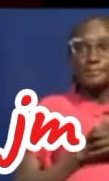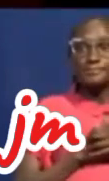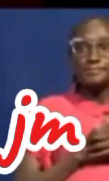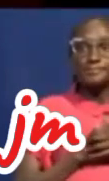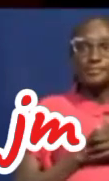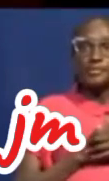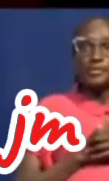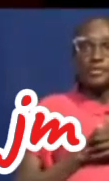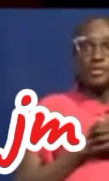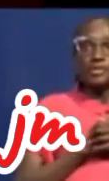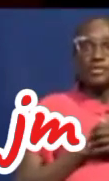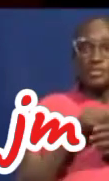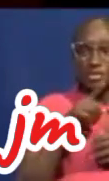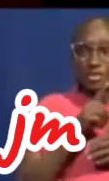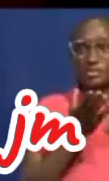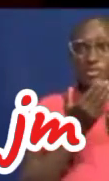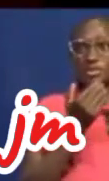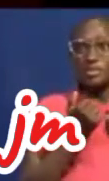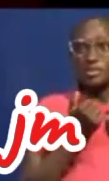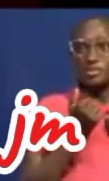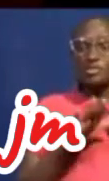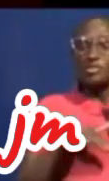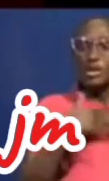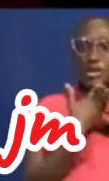when she is expected to be here at 10,